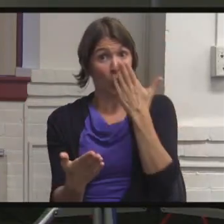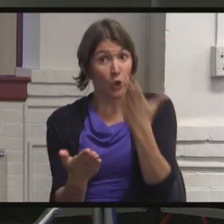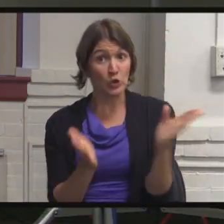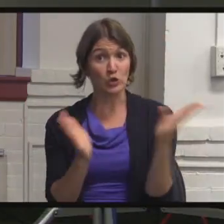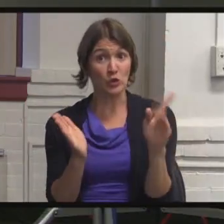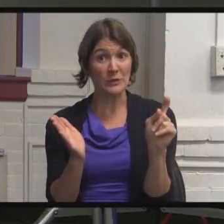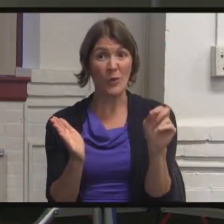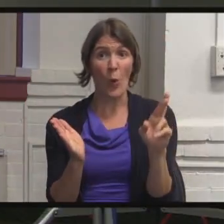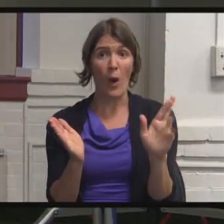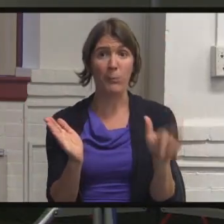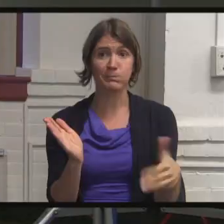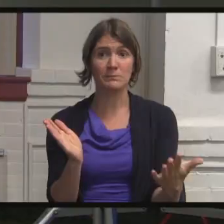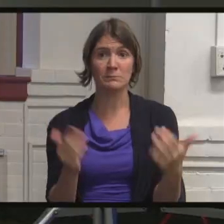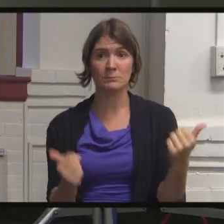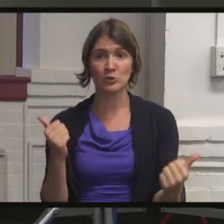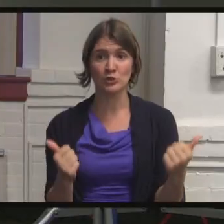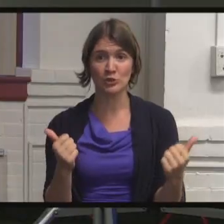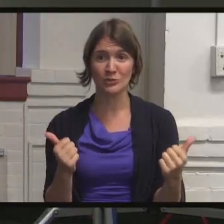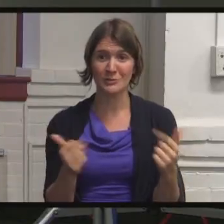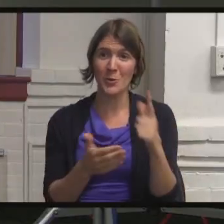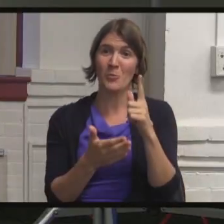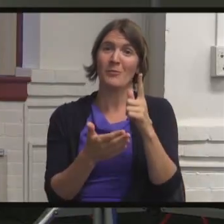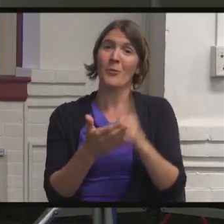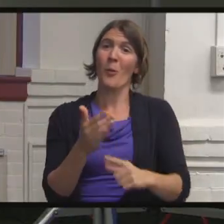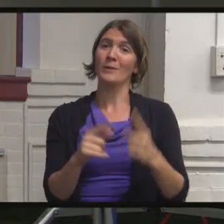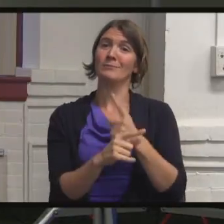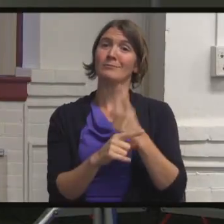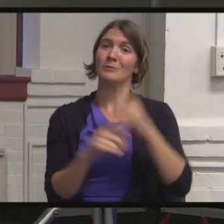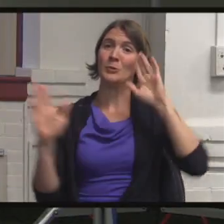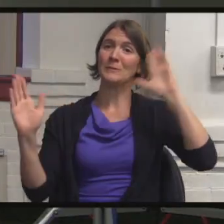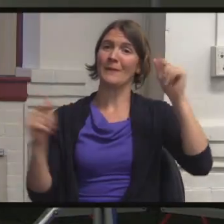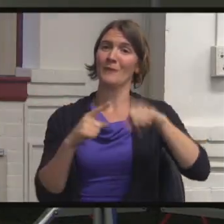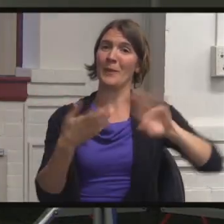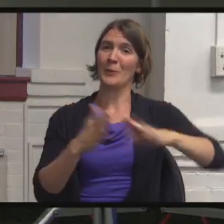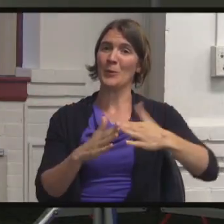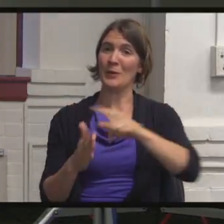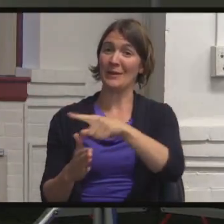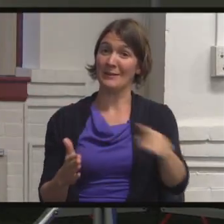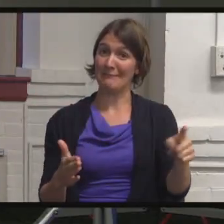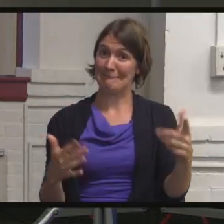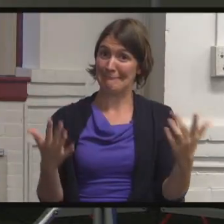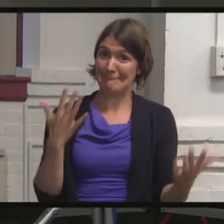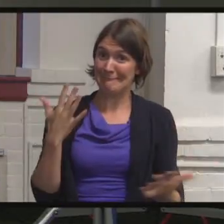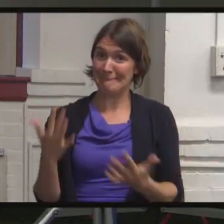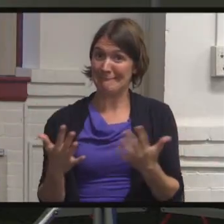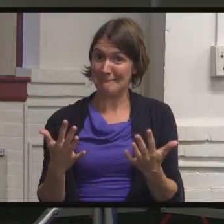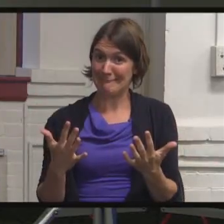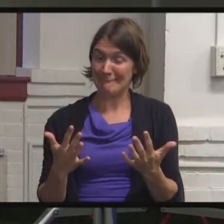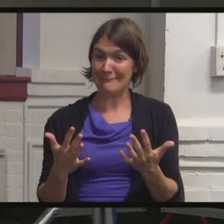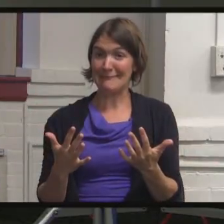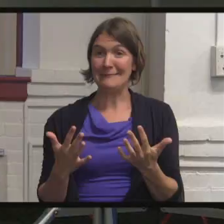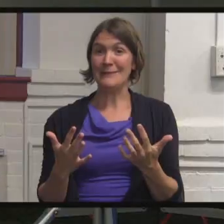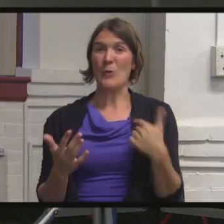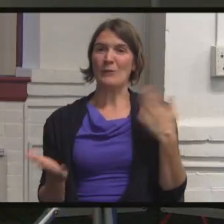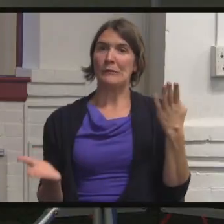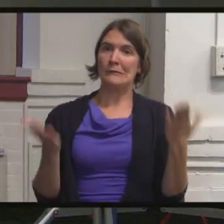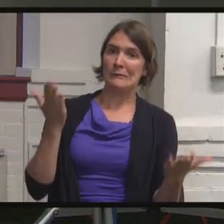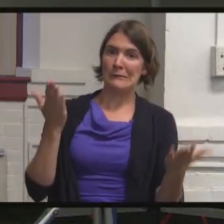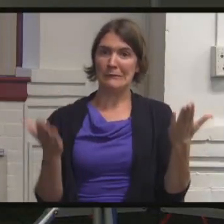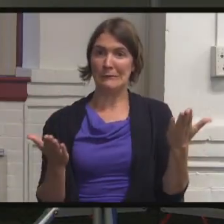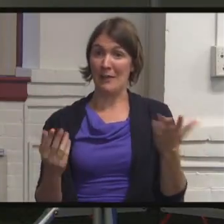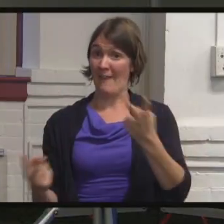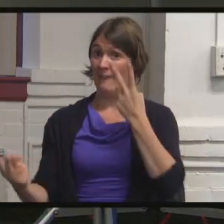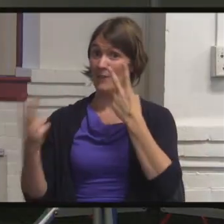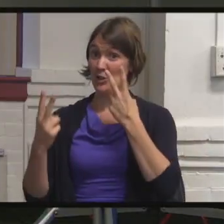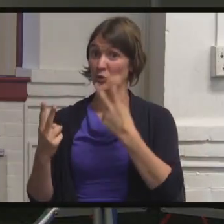ensure here, or what, you know, what is a reasonable community standard? And again, what we're being asked to do is weigh the visual